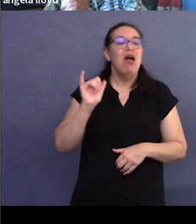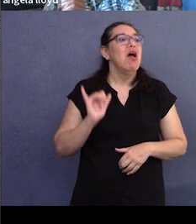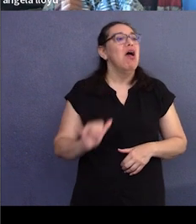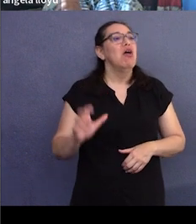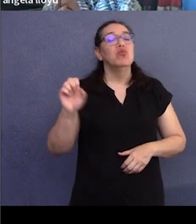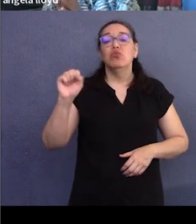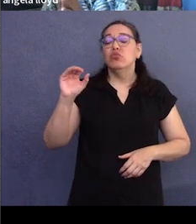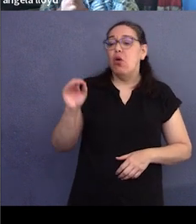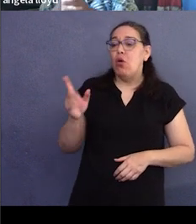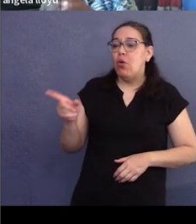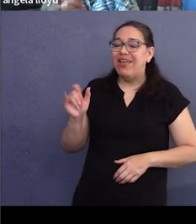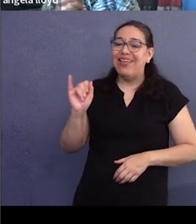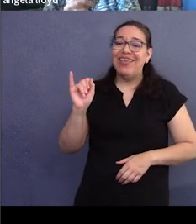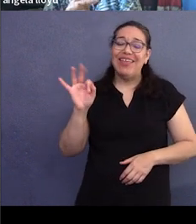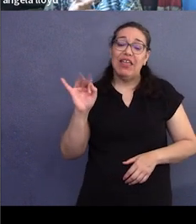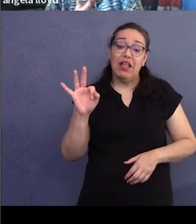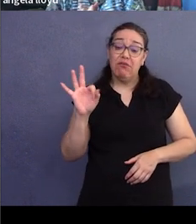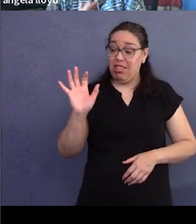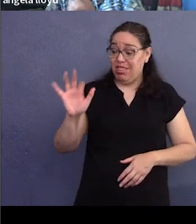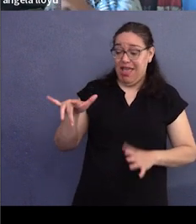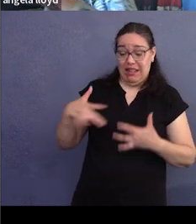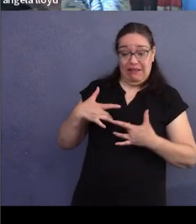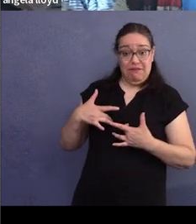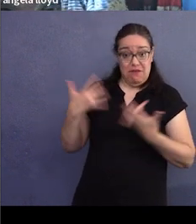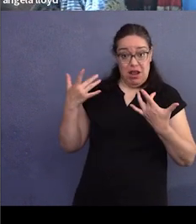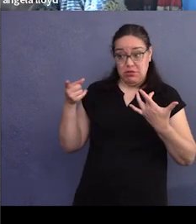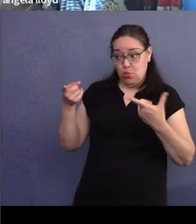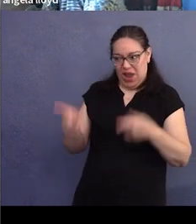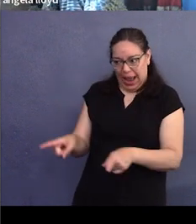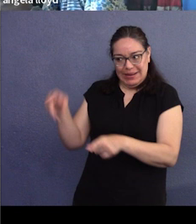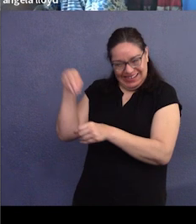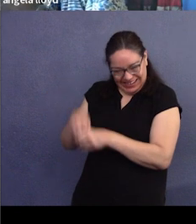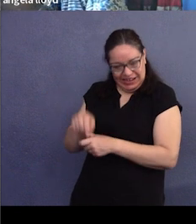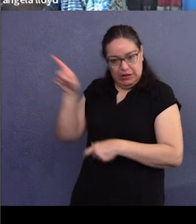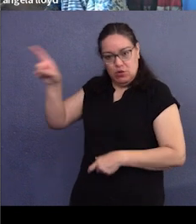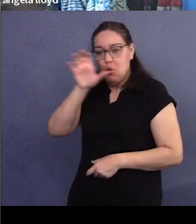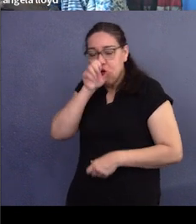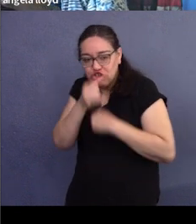So if the event was going to happen in Orange County,